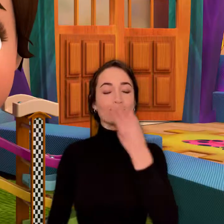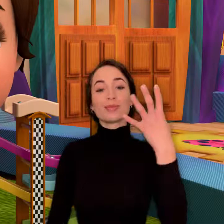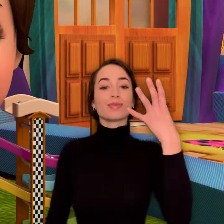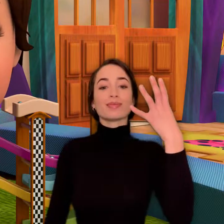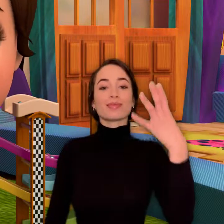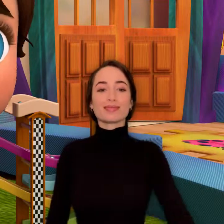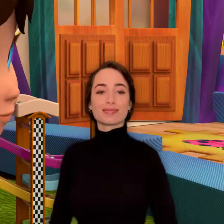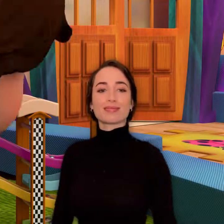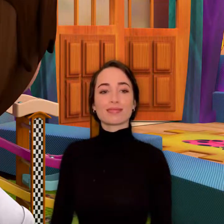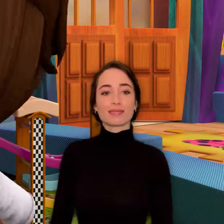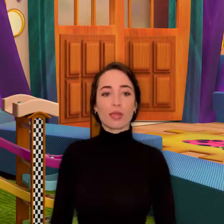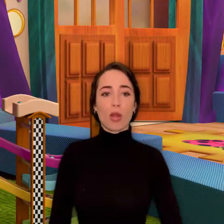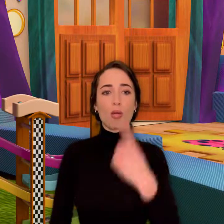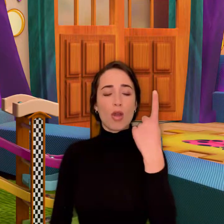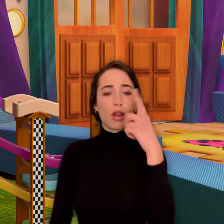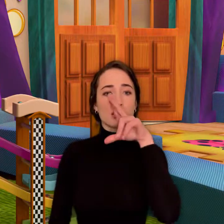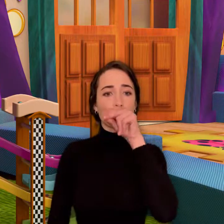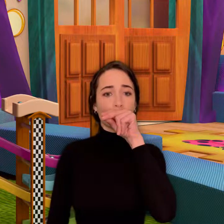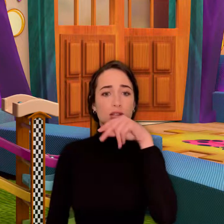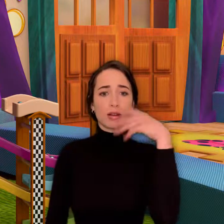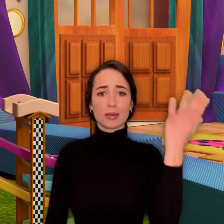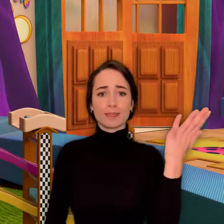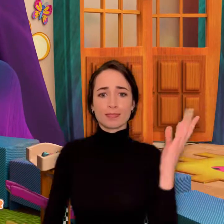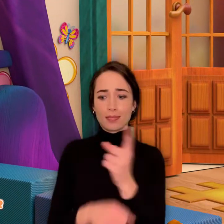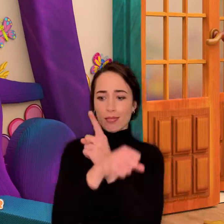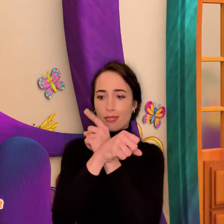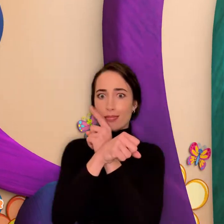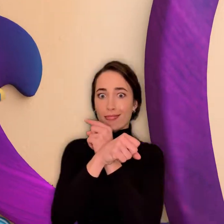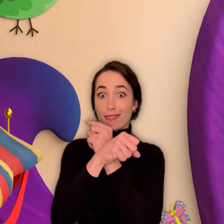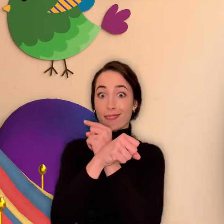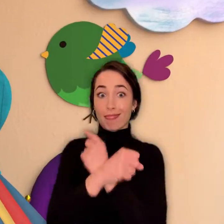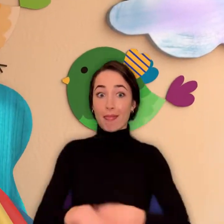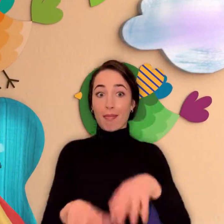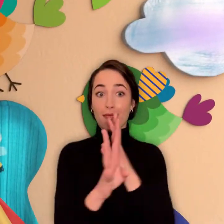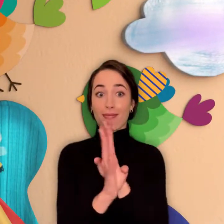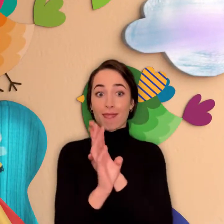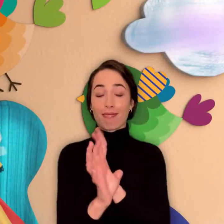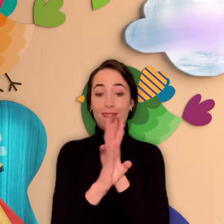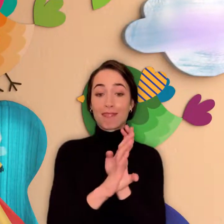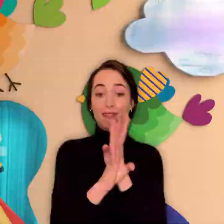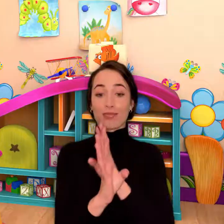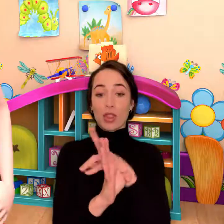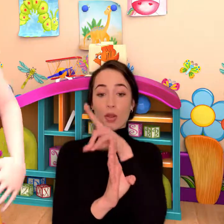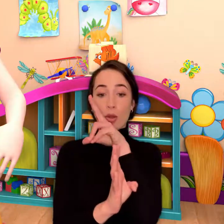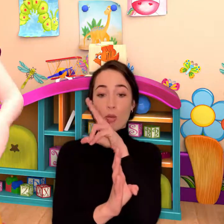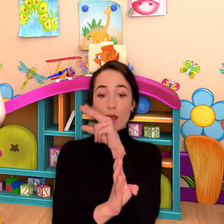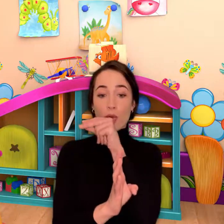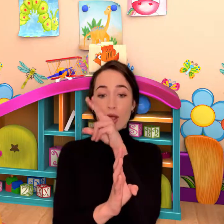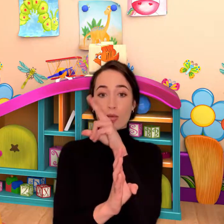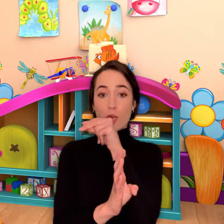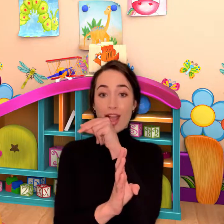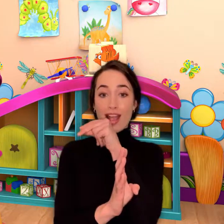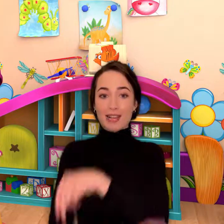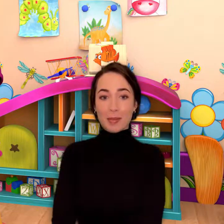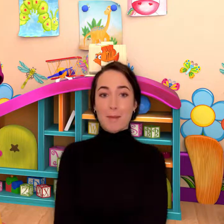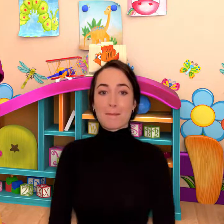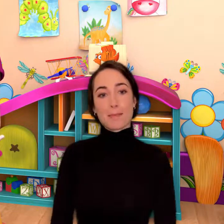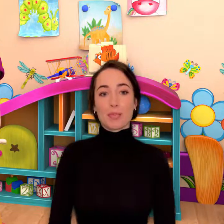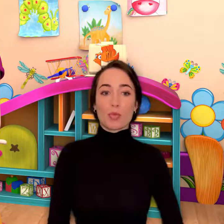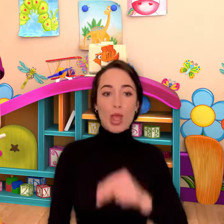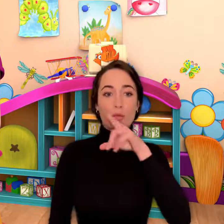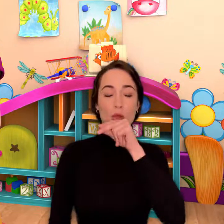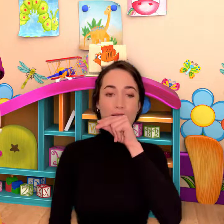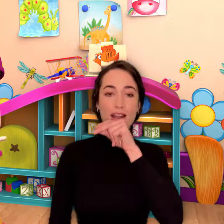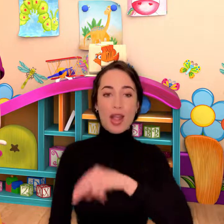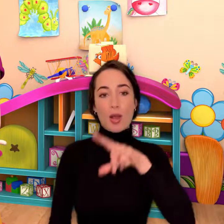One's fair, one's two, but the one little duck with a feather on his back, he led the others with a quack, quack, quack.